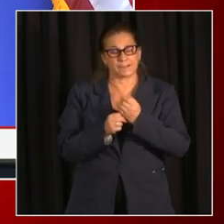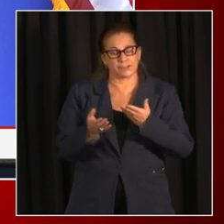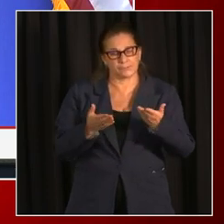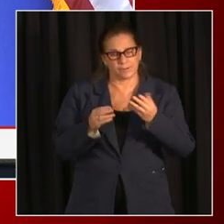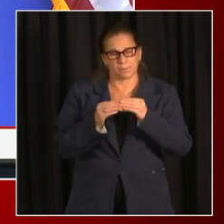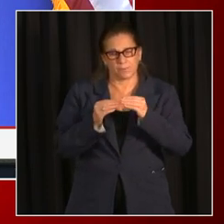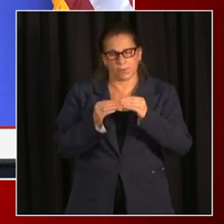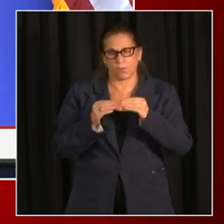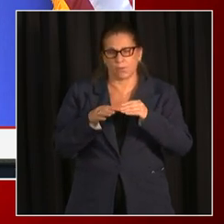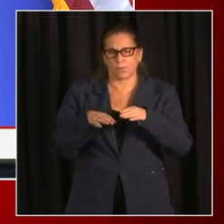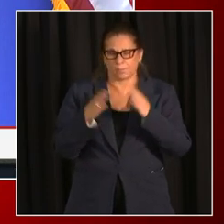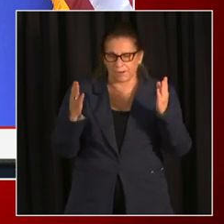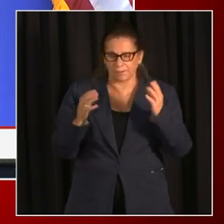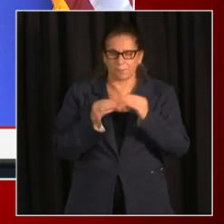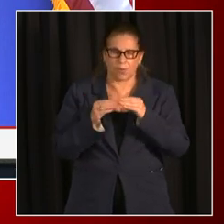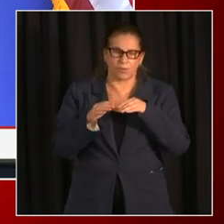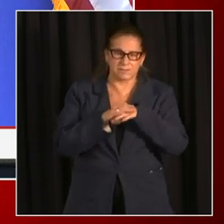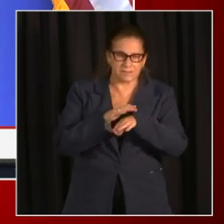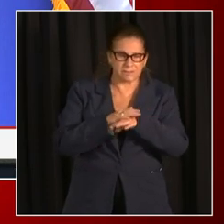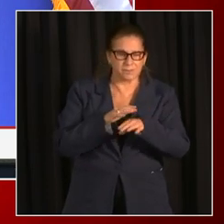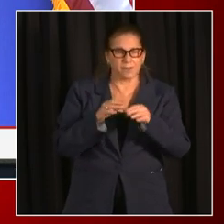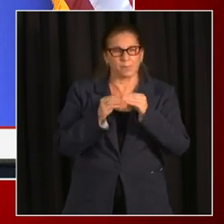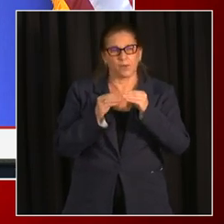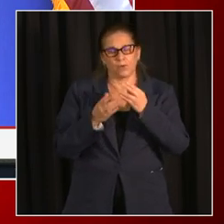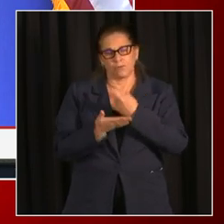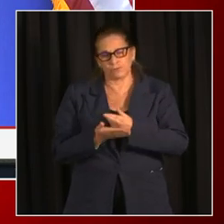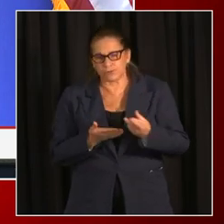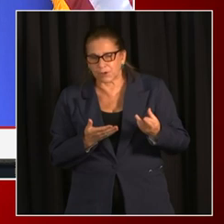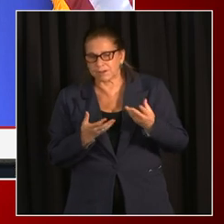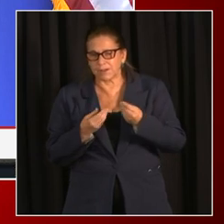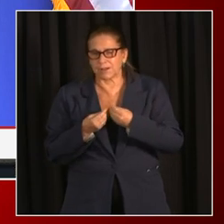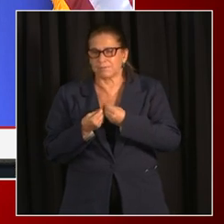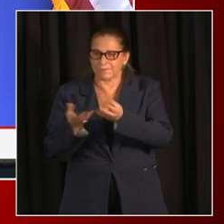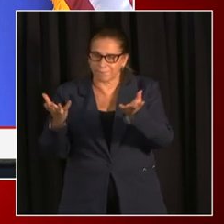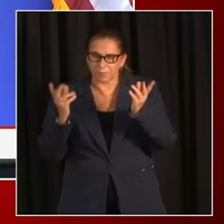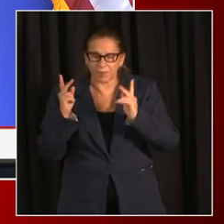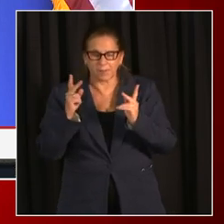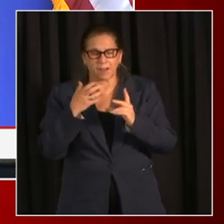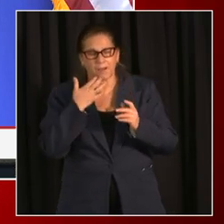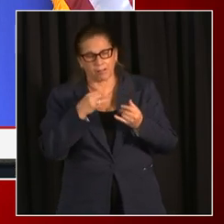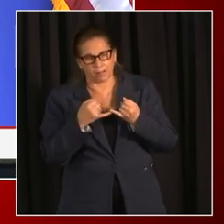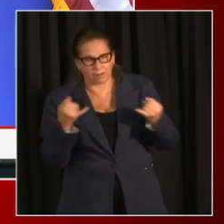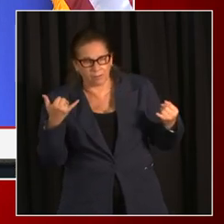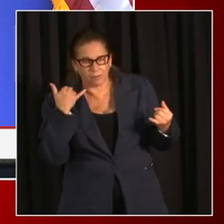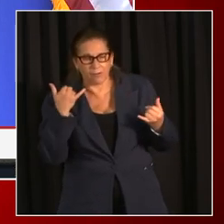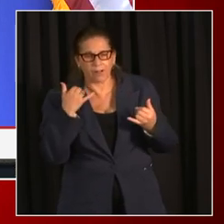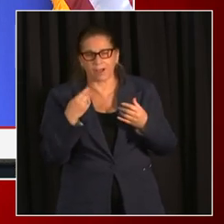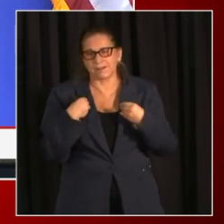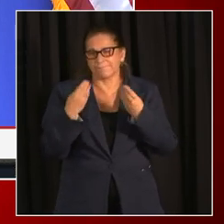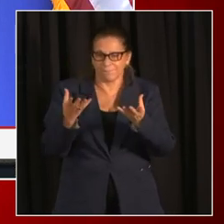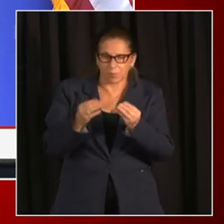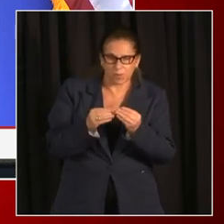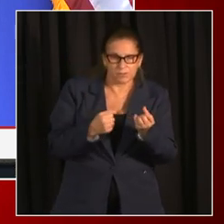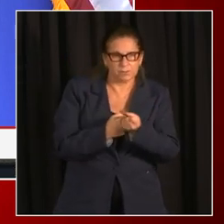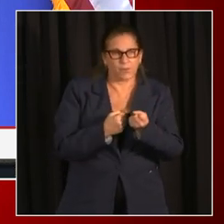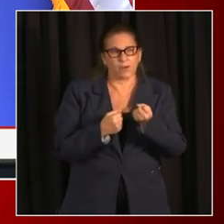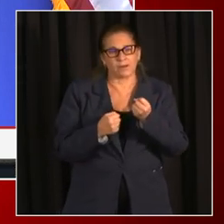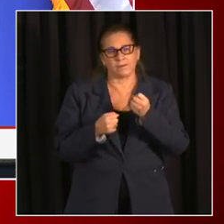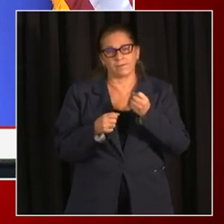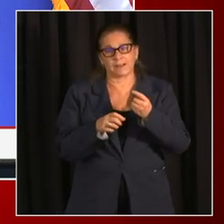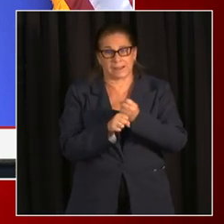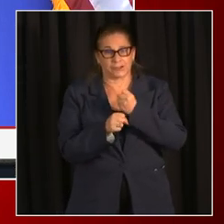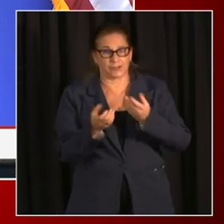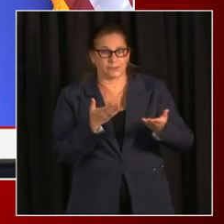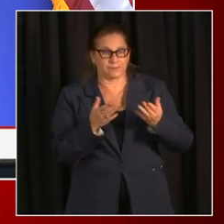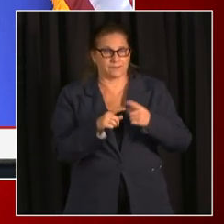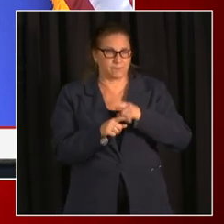the city's resources and services line for individuals who may need some support for their mental health. And we want to